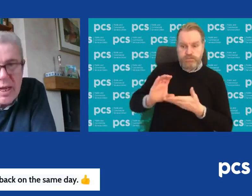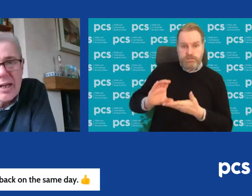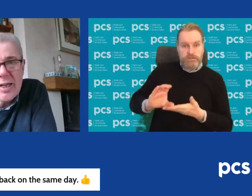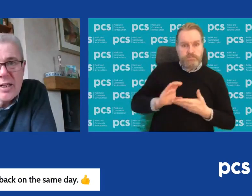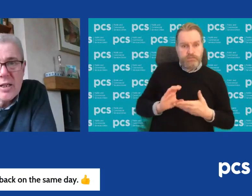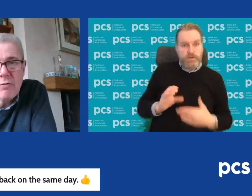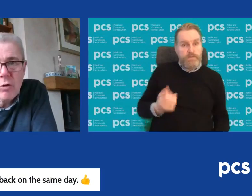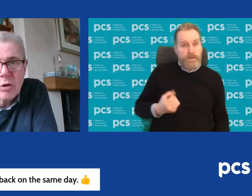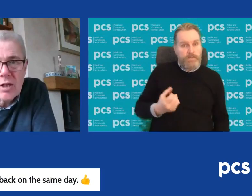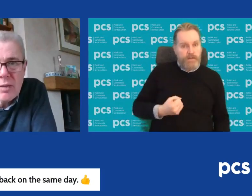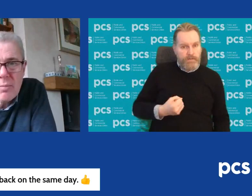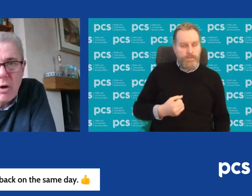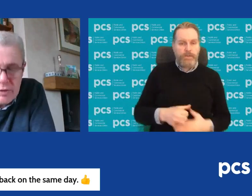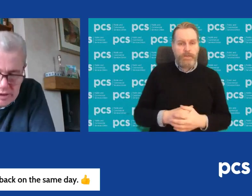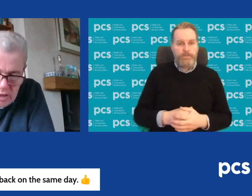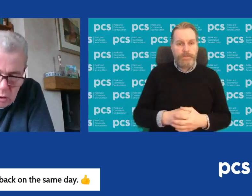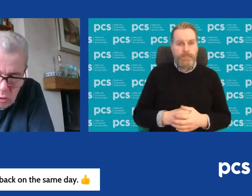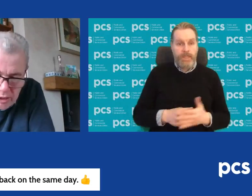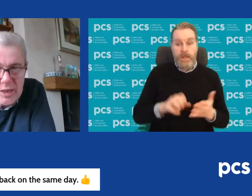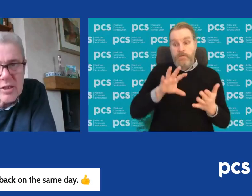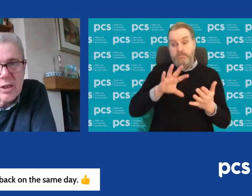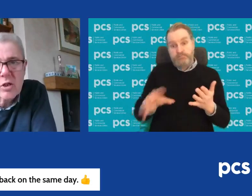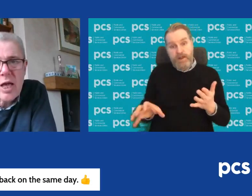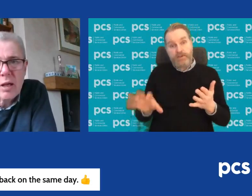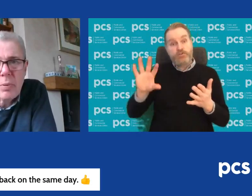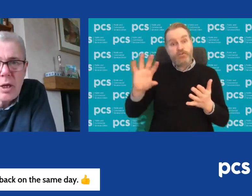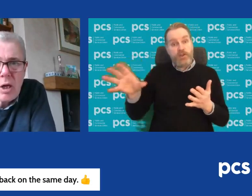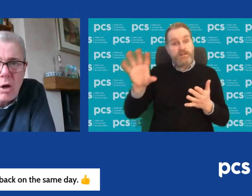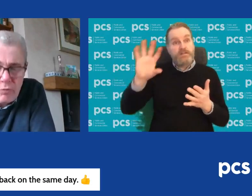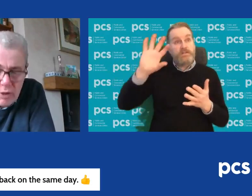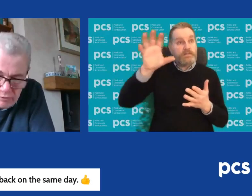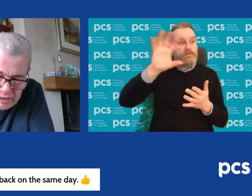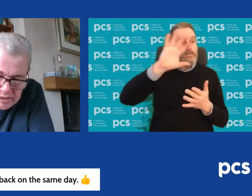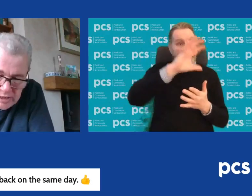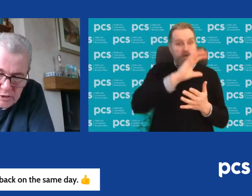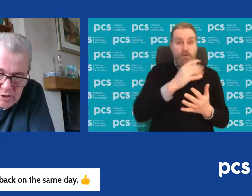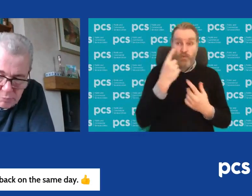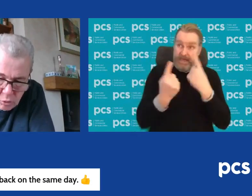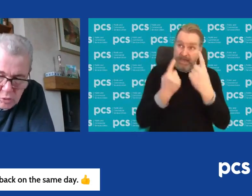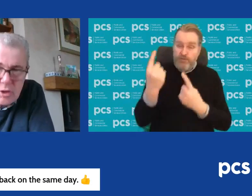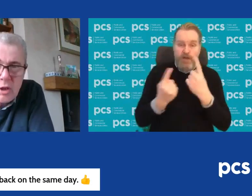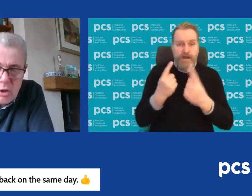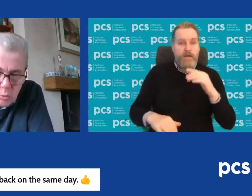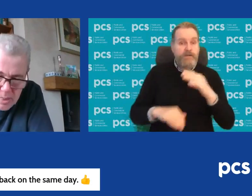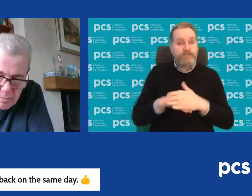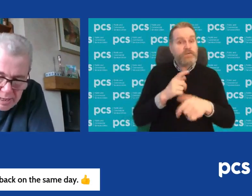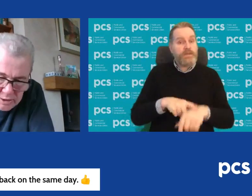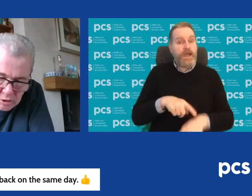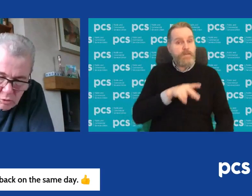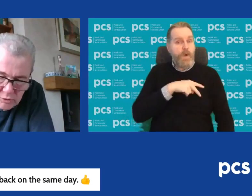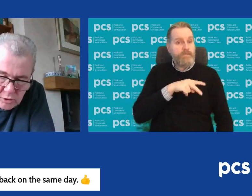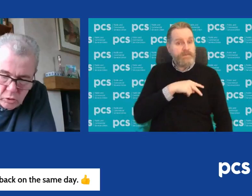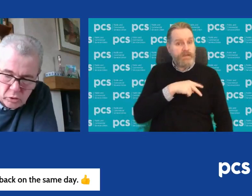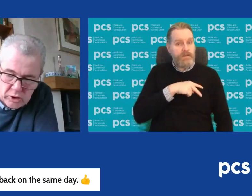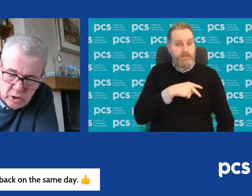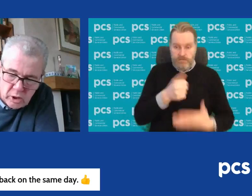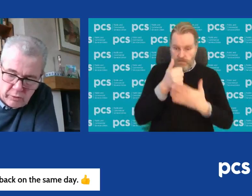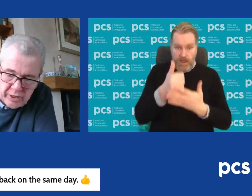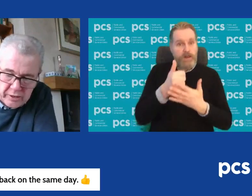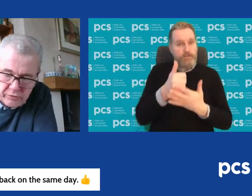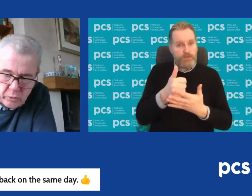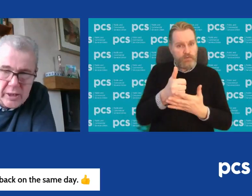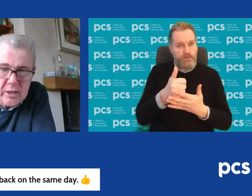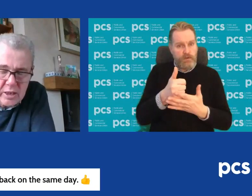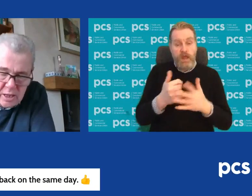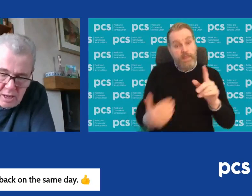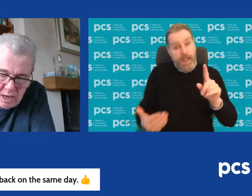union will be allocated a full-time officer organizer to help offer advice and support to win the ballot over the course of the